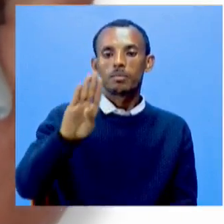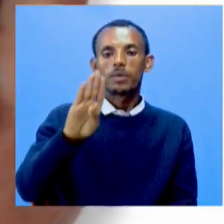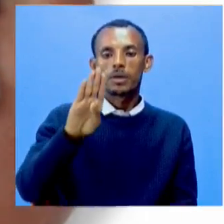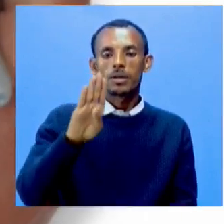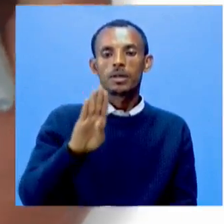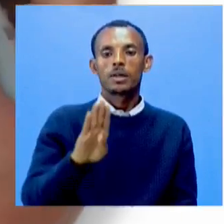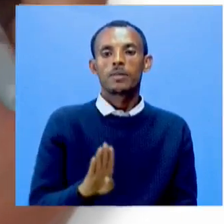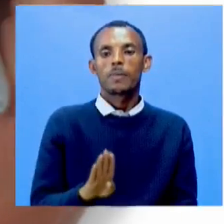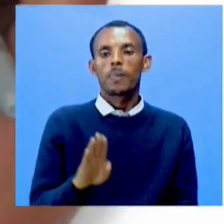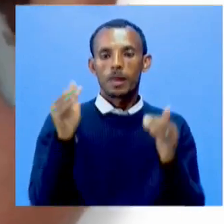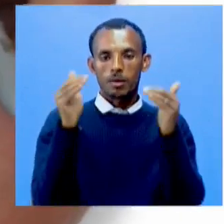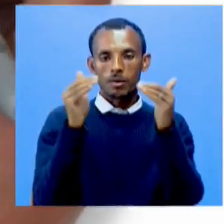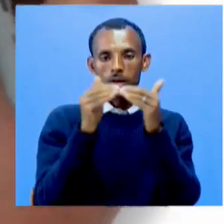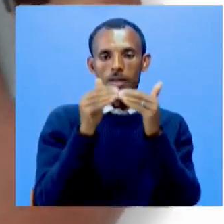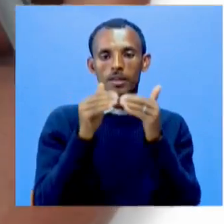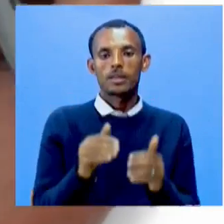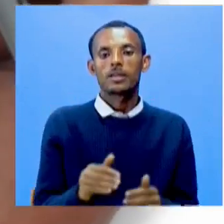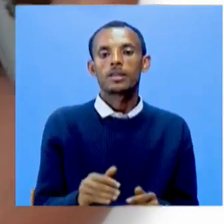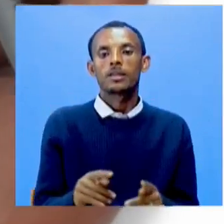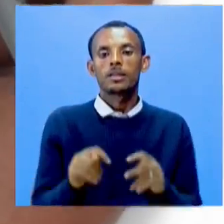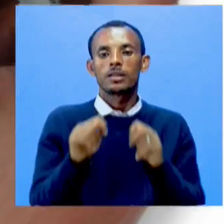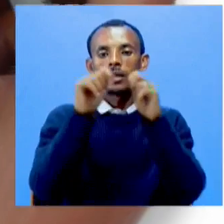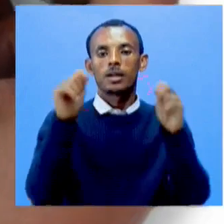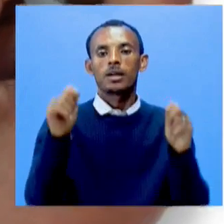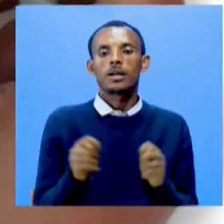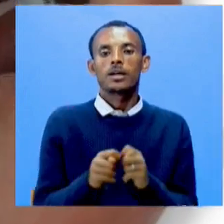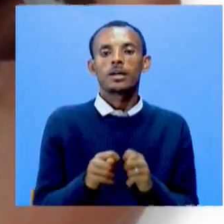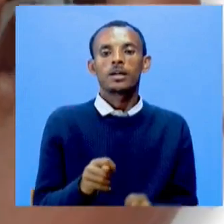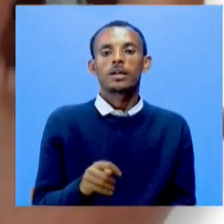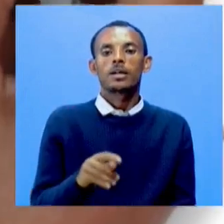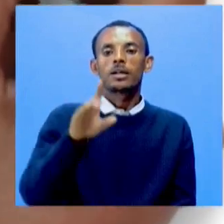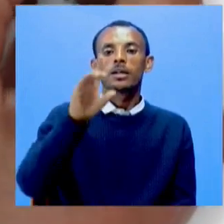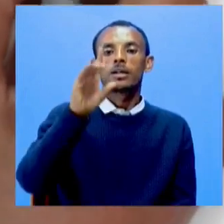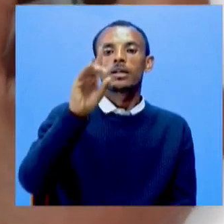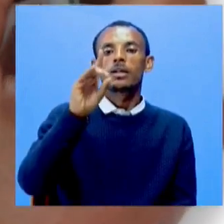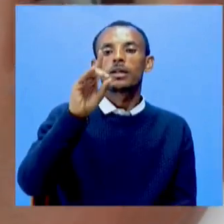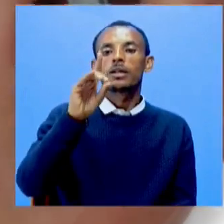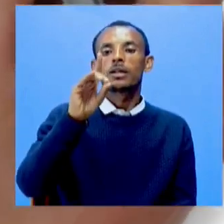is this congruent to triangle DCE.